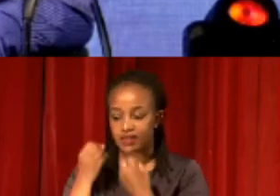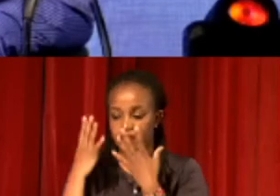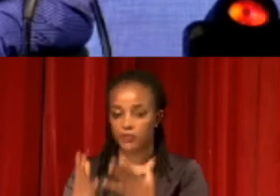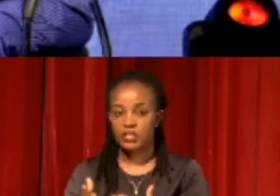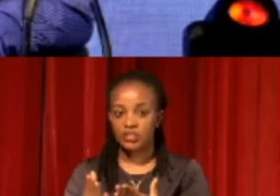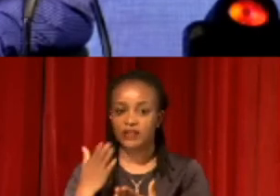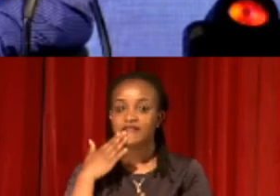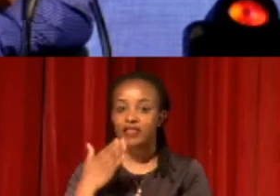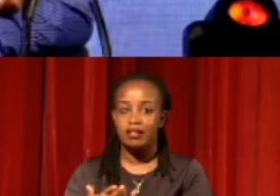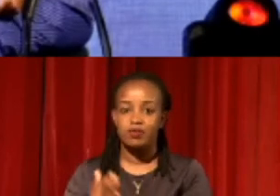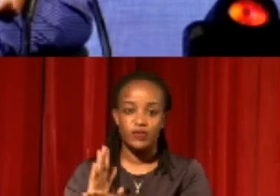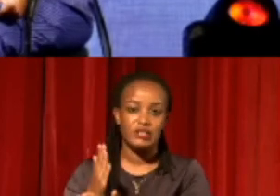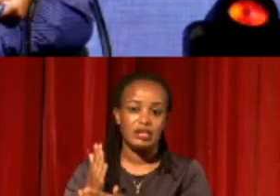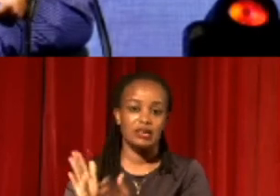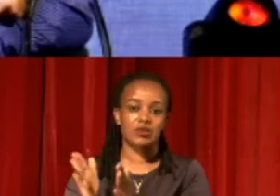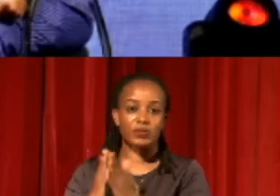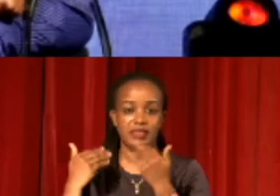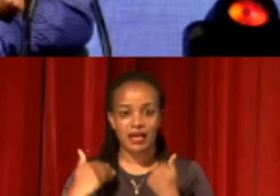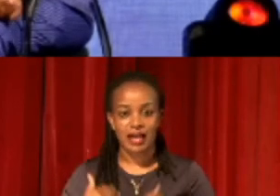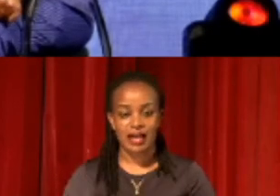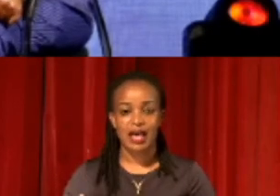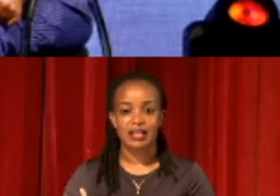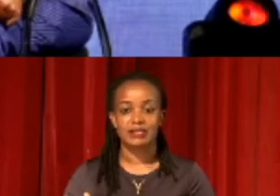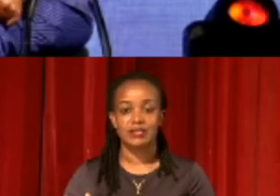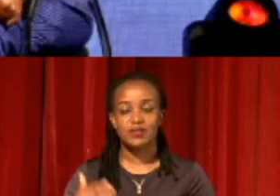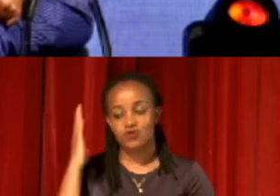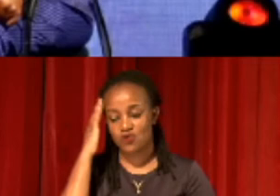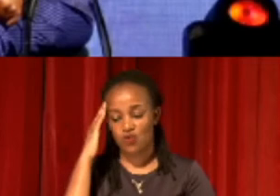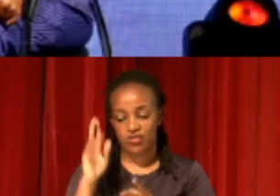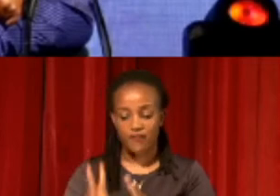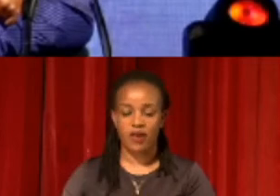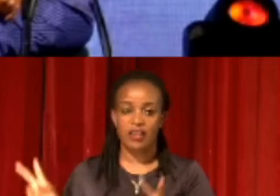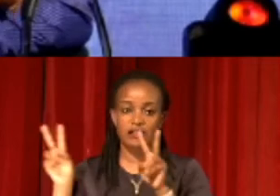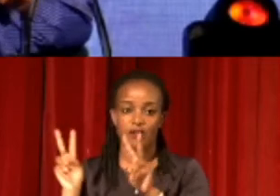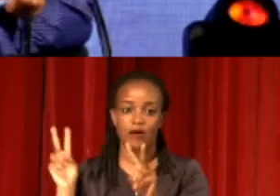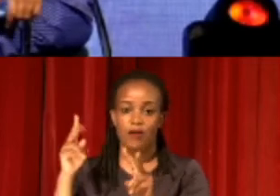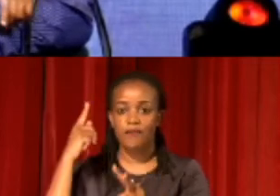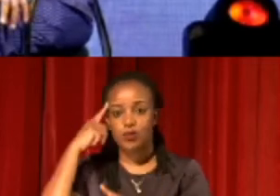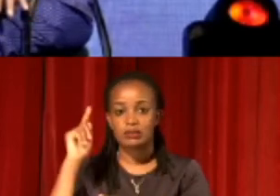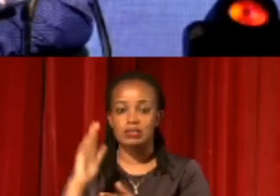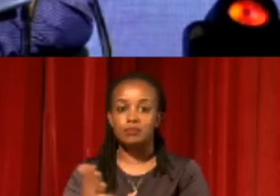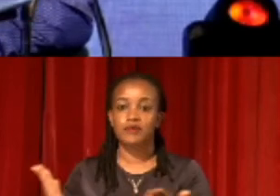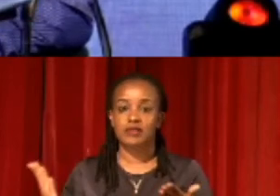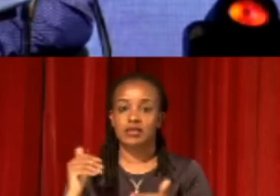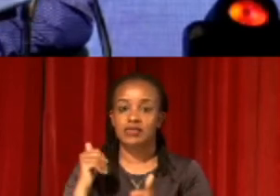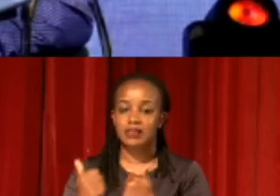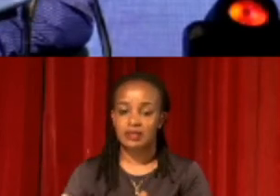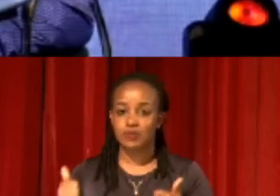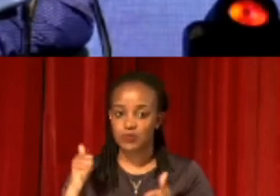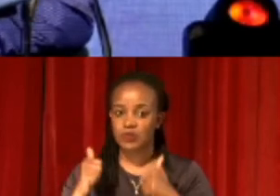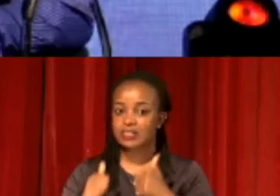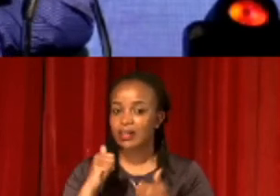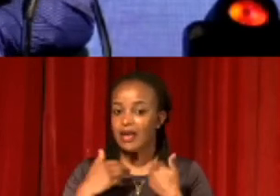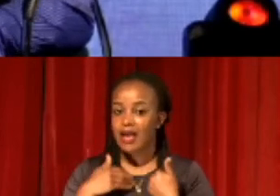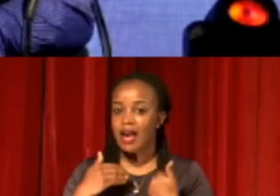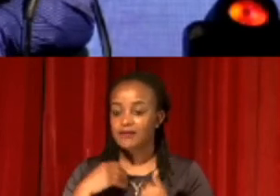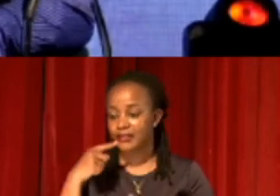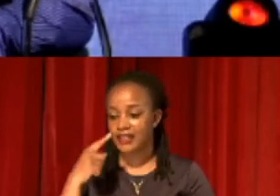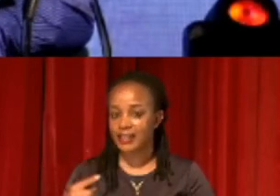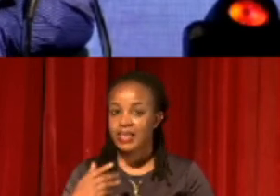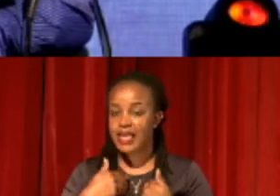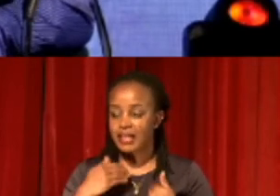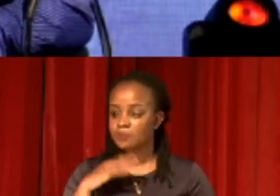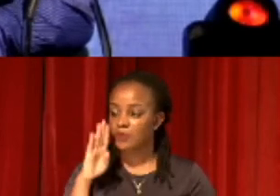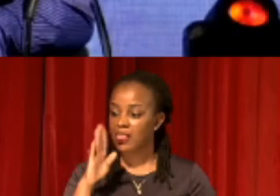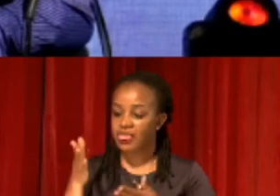us the work that you're doing. If you're a musician, you know the value of some of the things that he has said. I have been in the industry for a minute. I